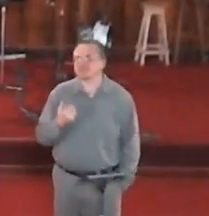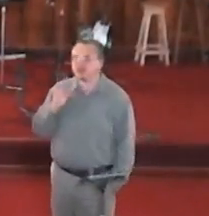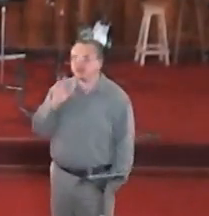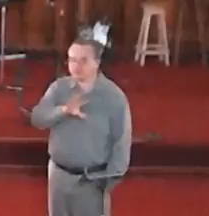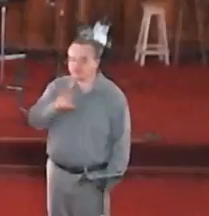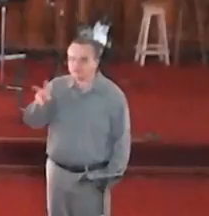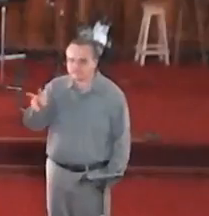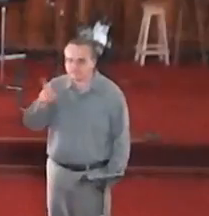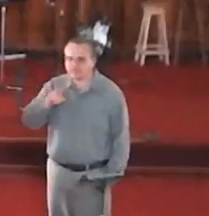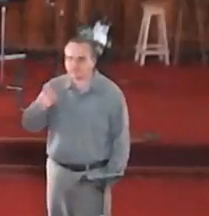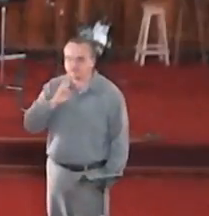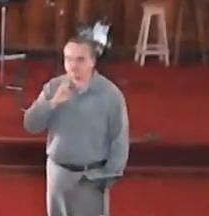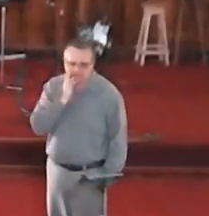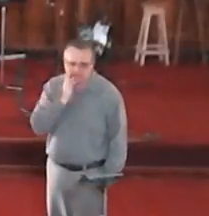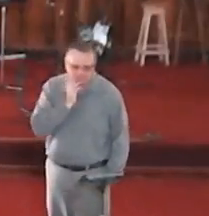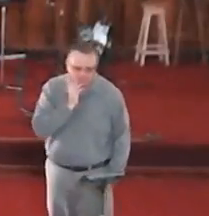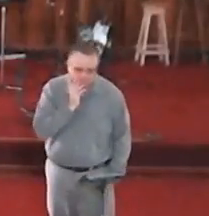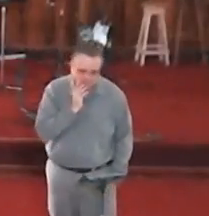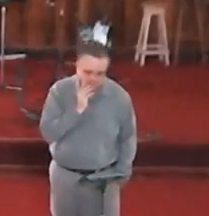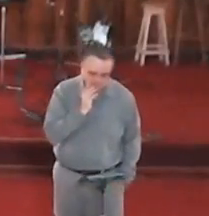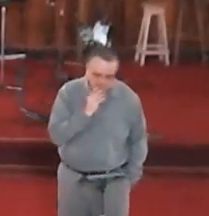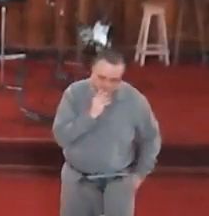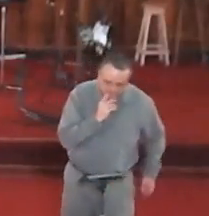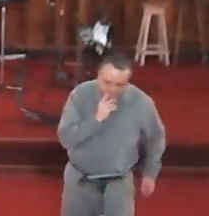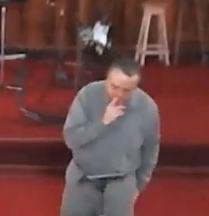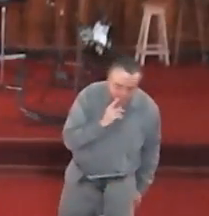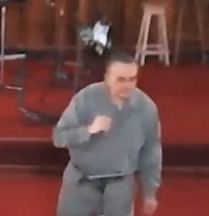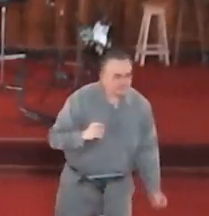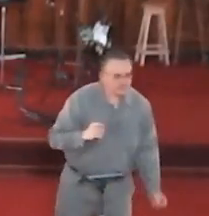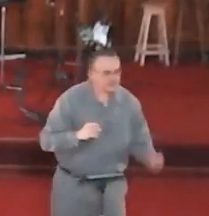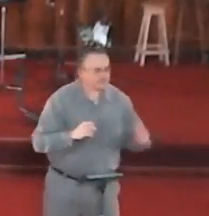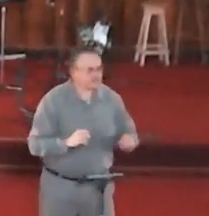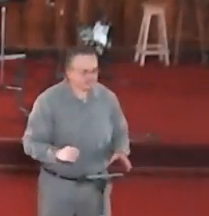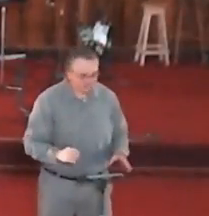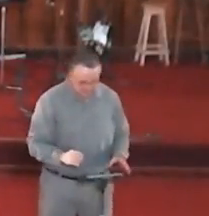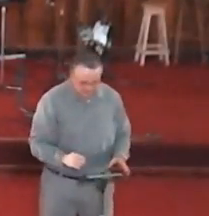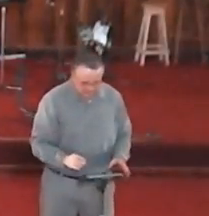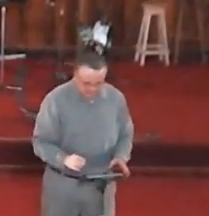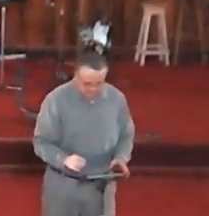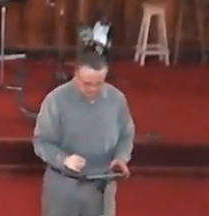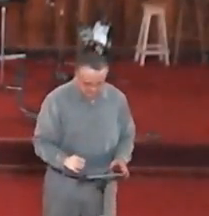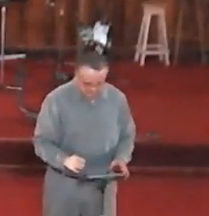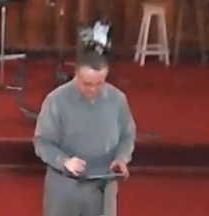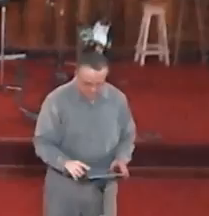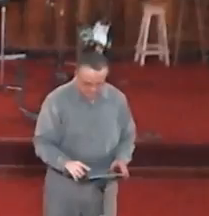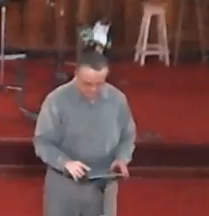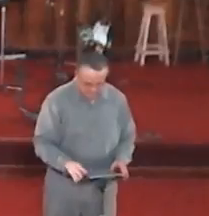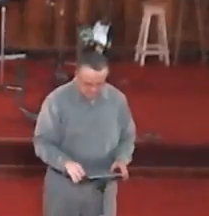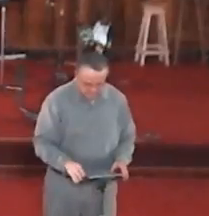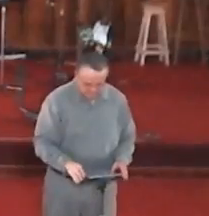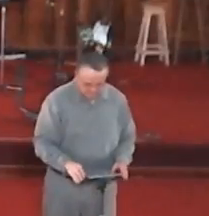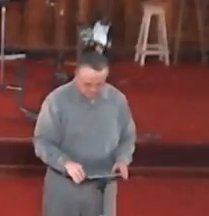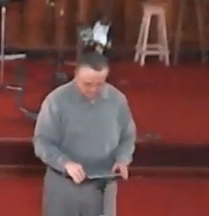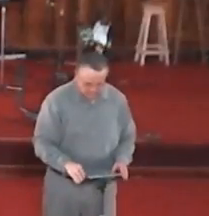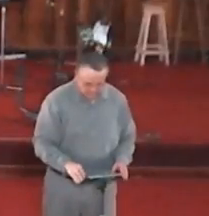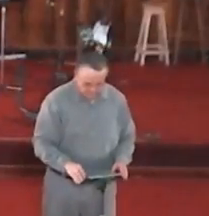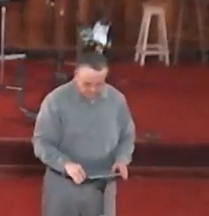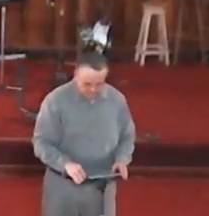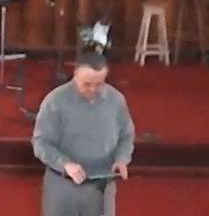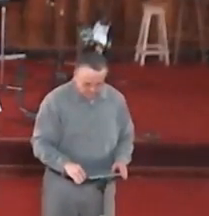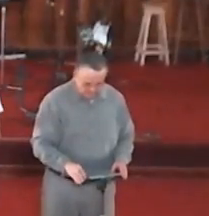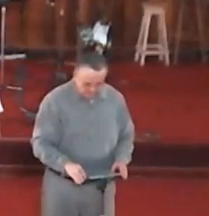gente, Pablo y Saulo. Verse 26, for a whole year Barnabas and Saul met with the church and taught great numbers of people.